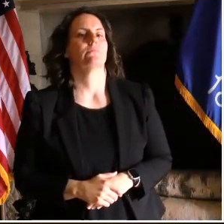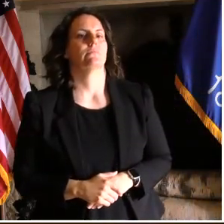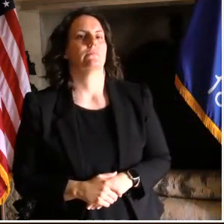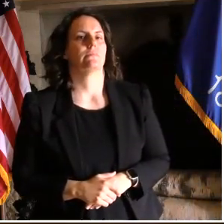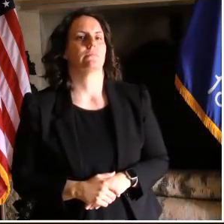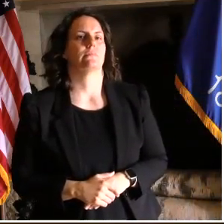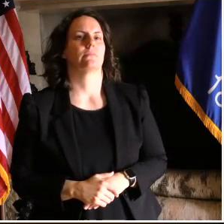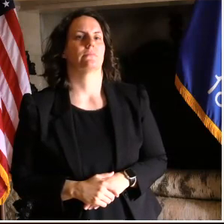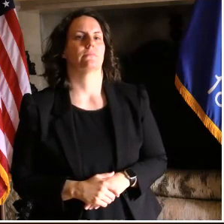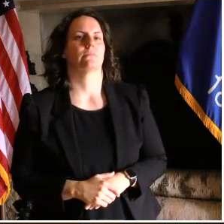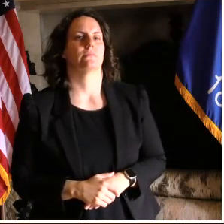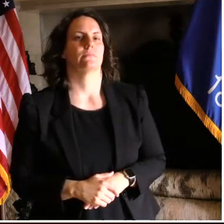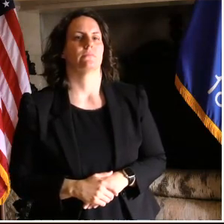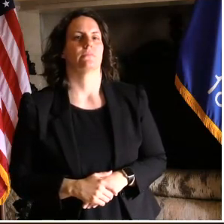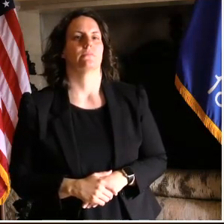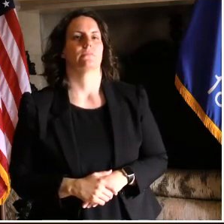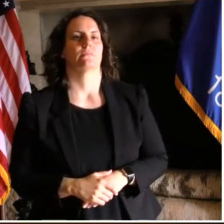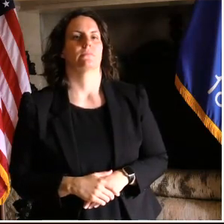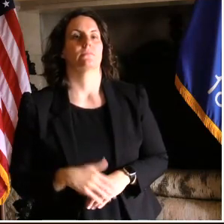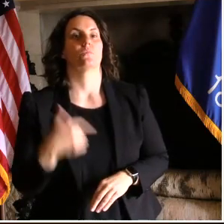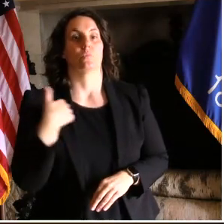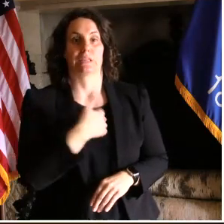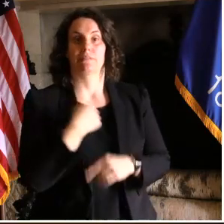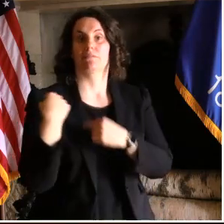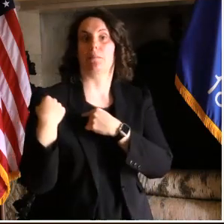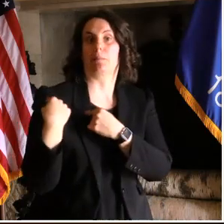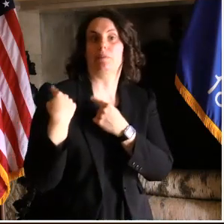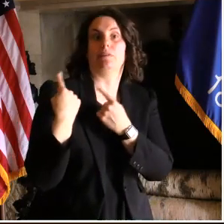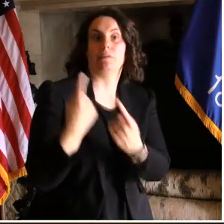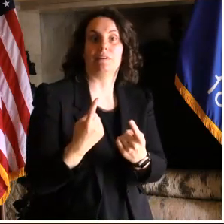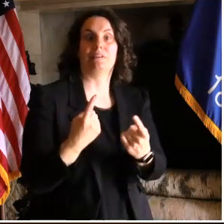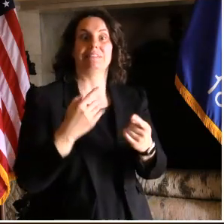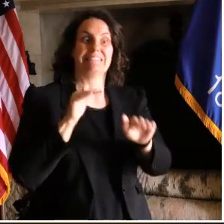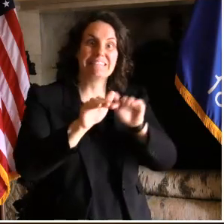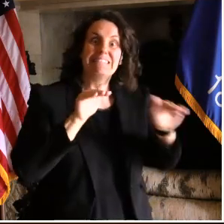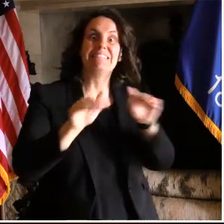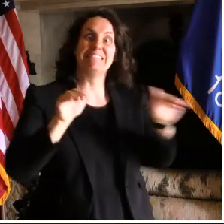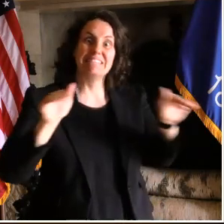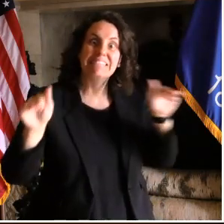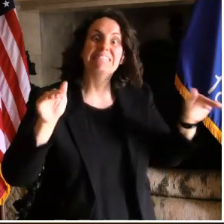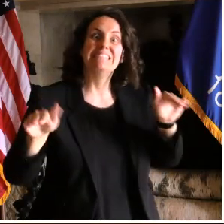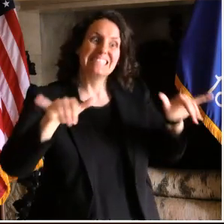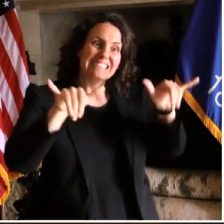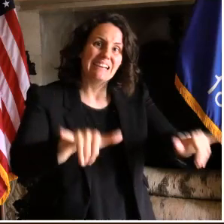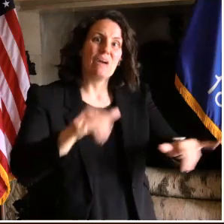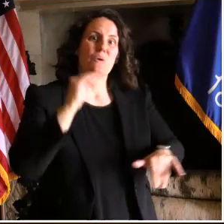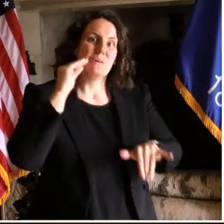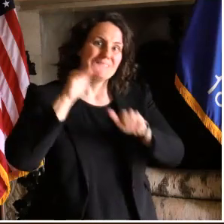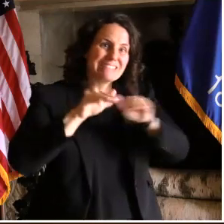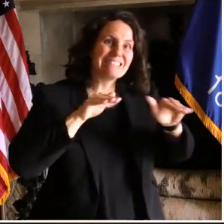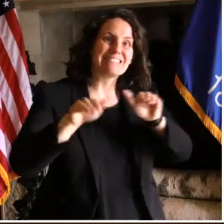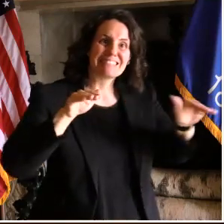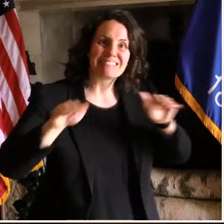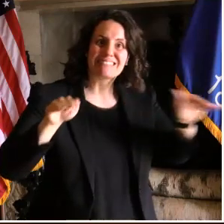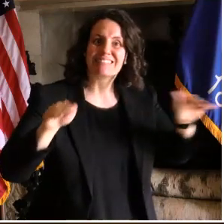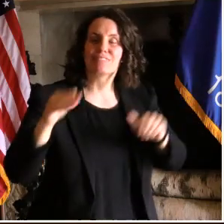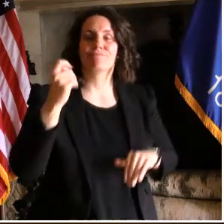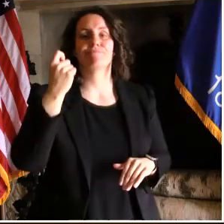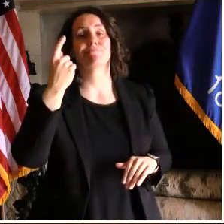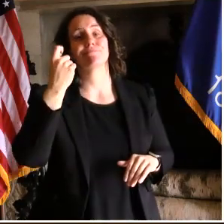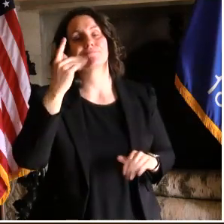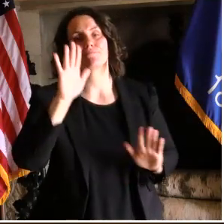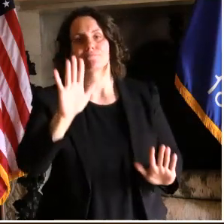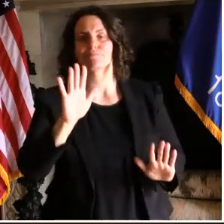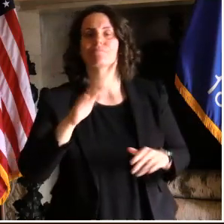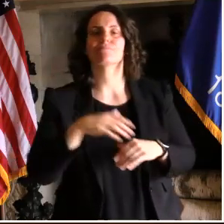to ask people to stay at home, stay at home, stay at home. However, I've always, and as I said